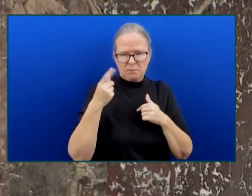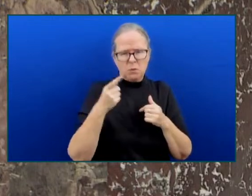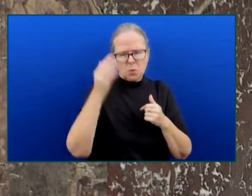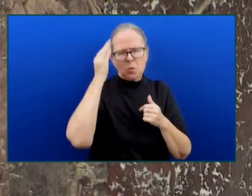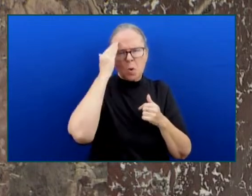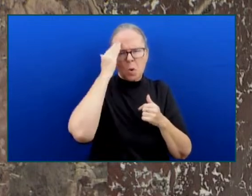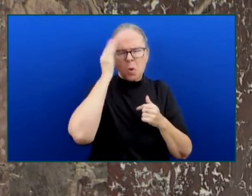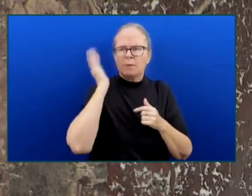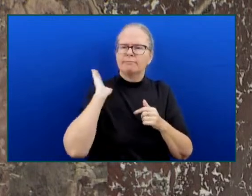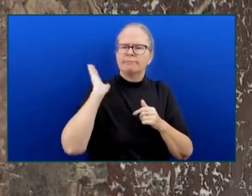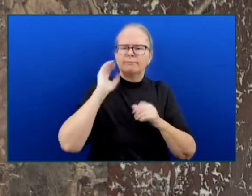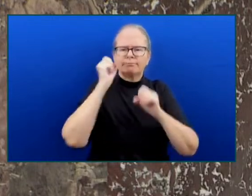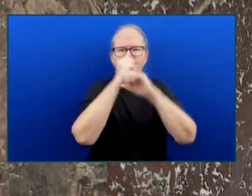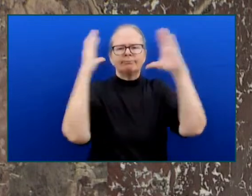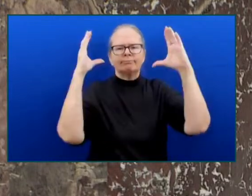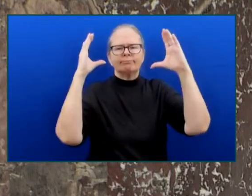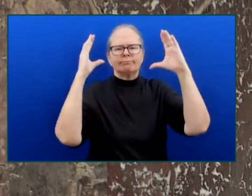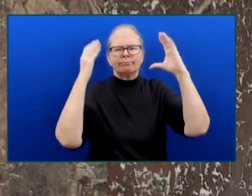for.